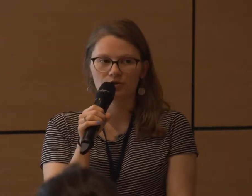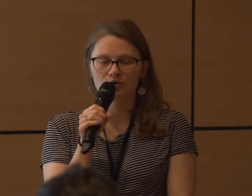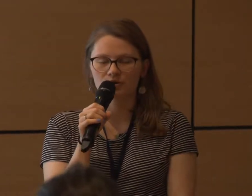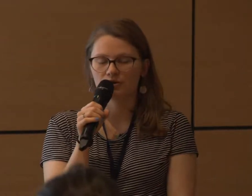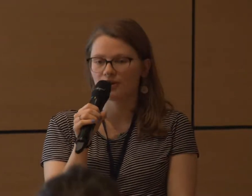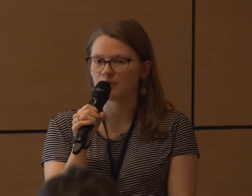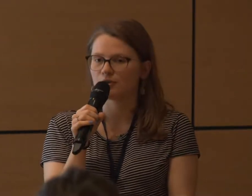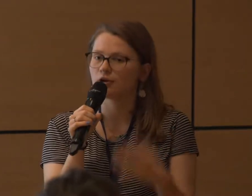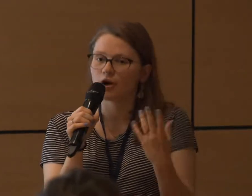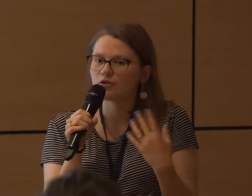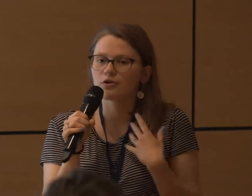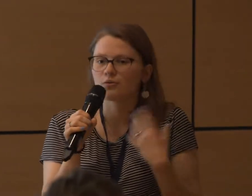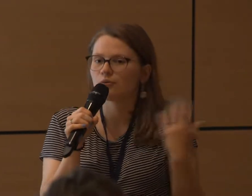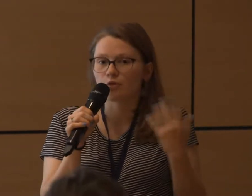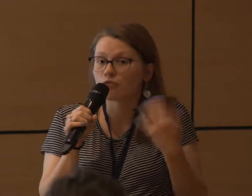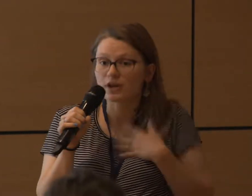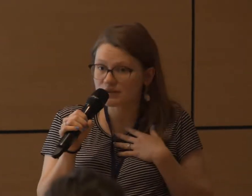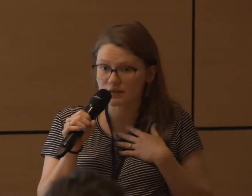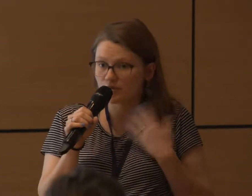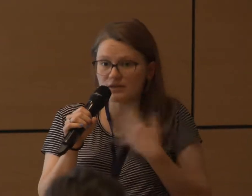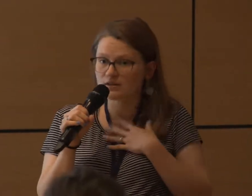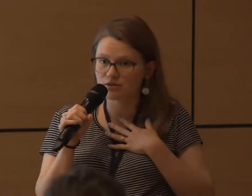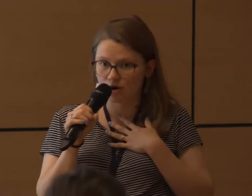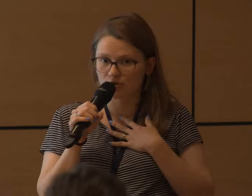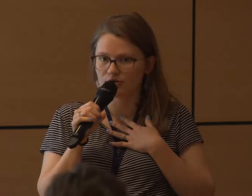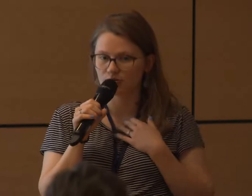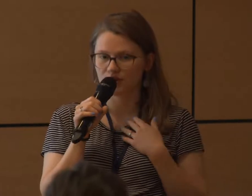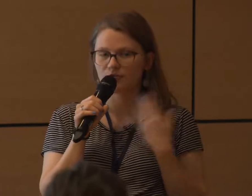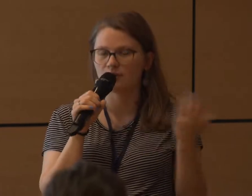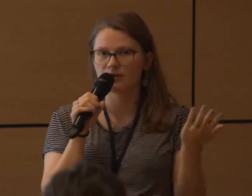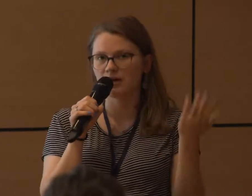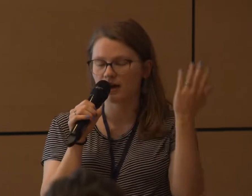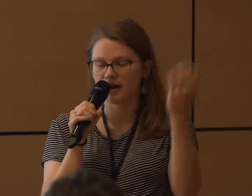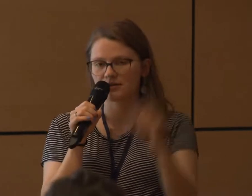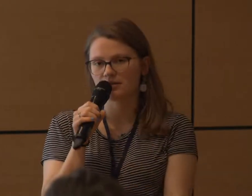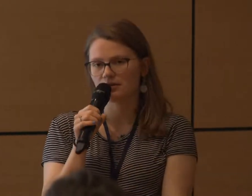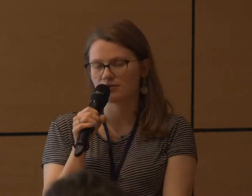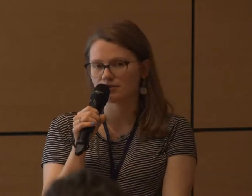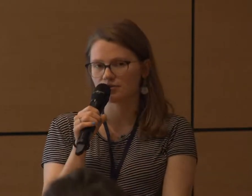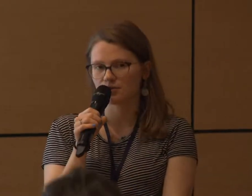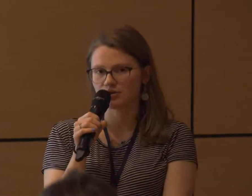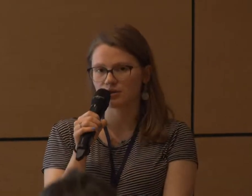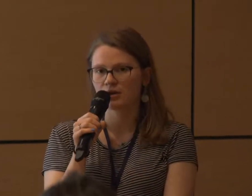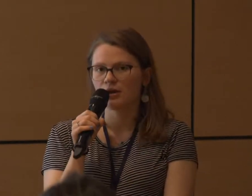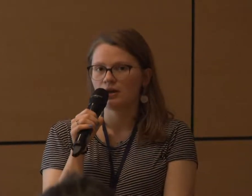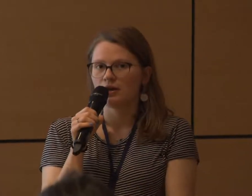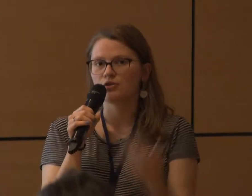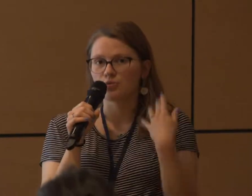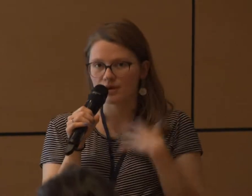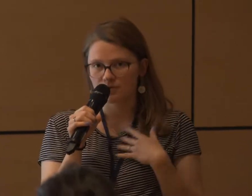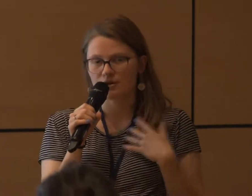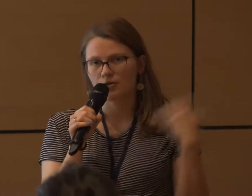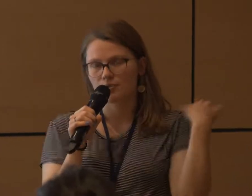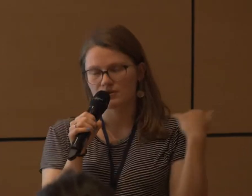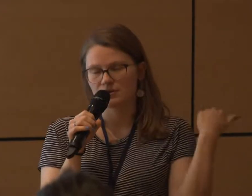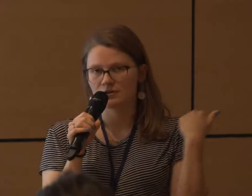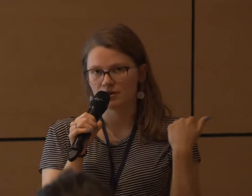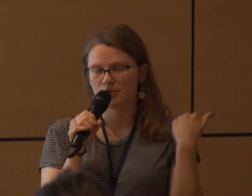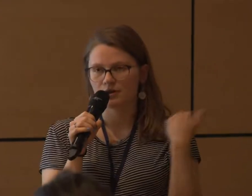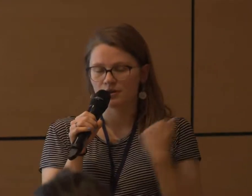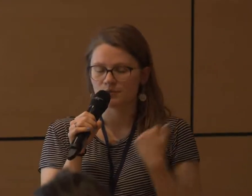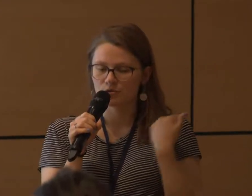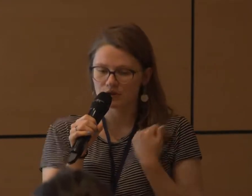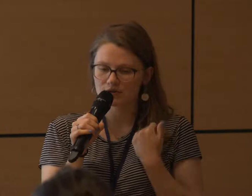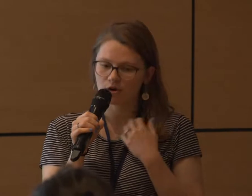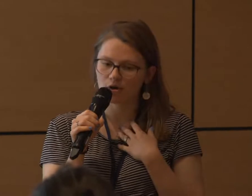food for their family or other or race racist struggles or whatever i mean i had to think of the situation in the us right now i was